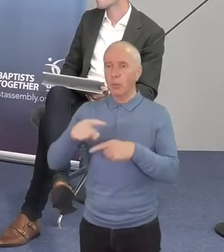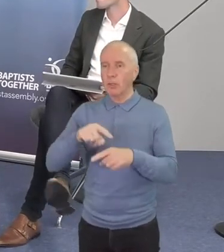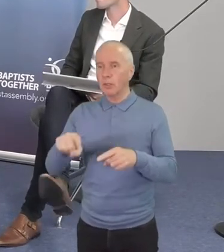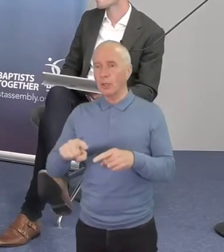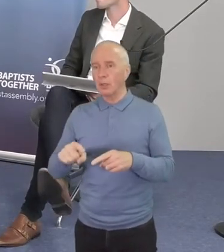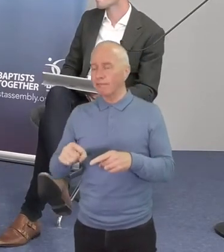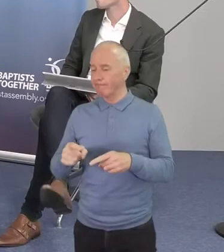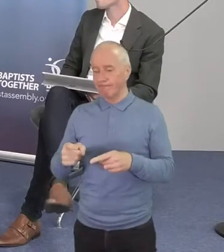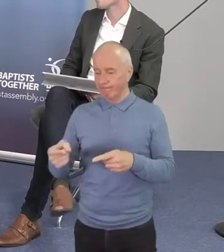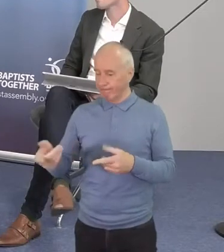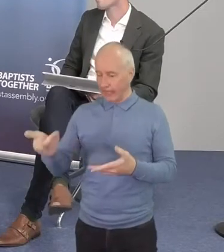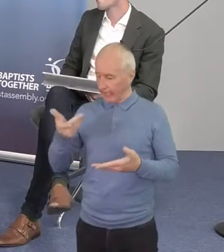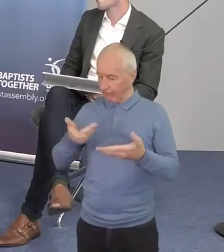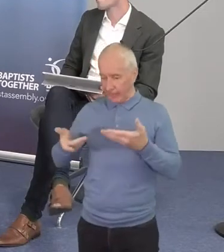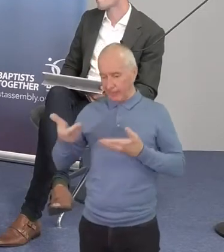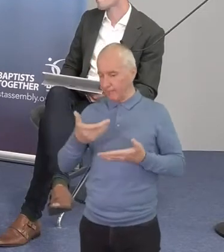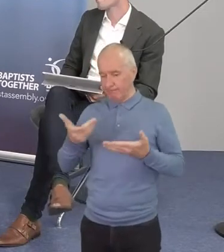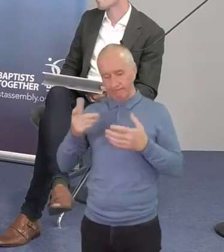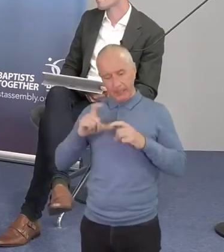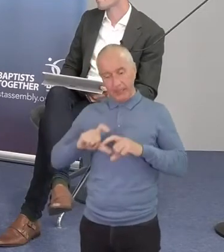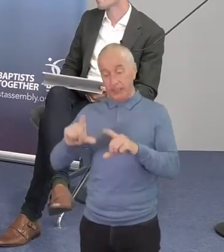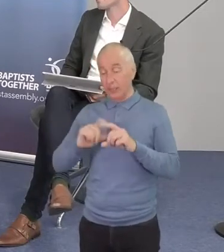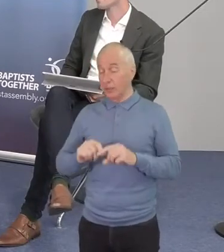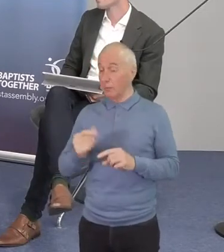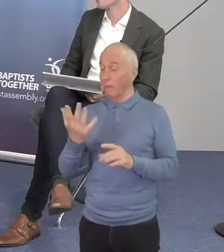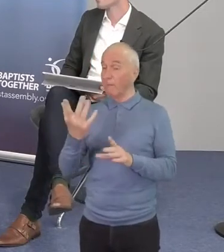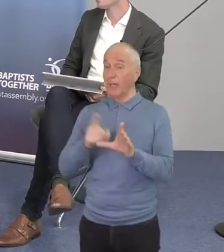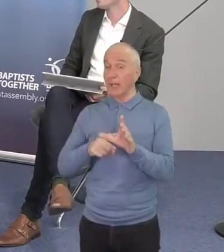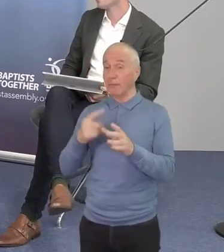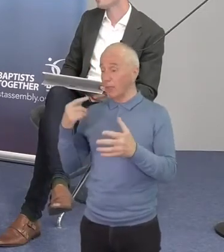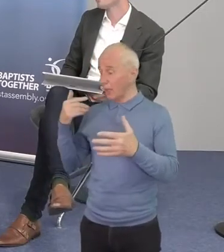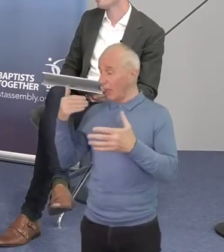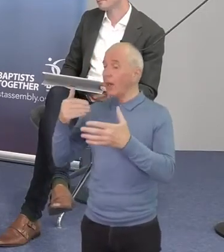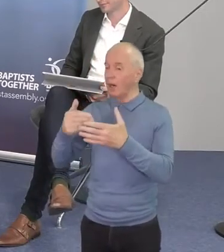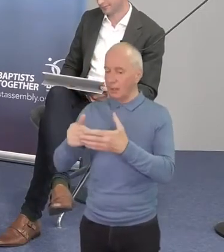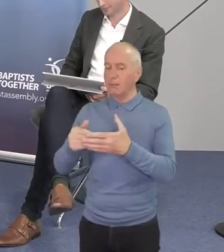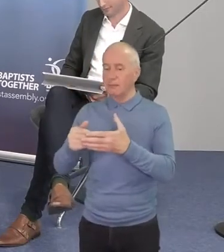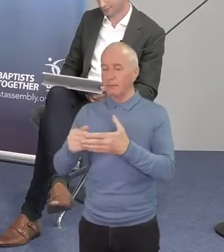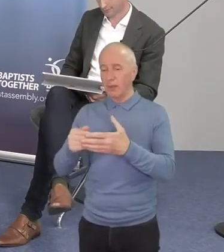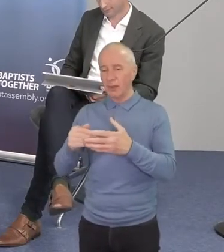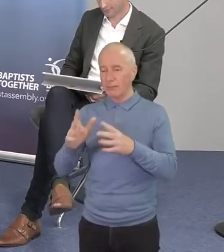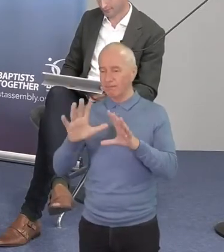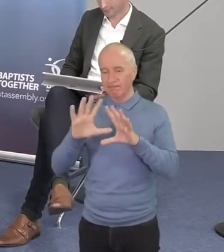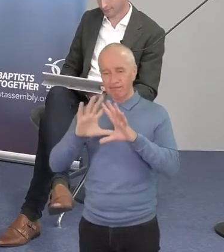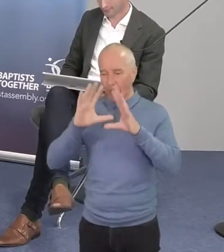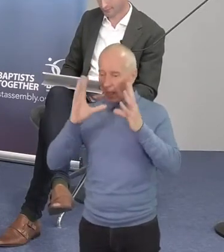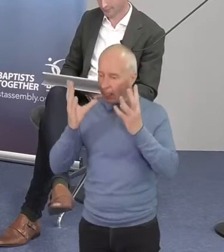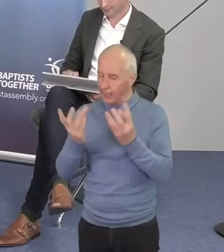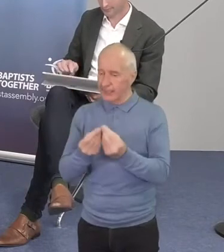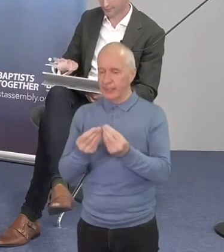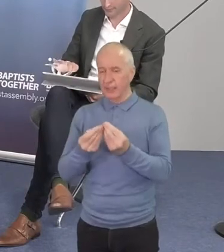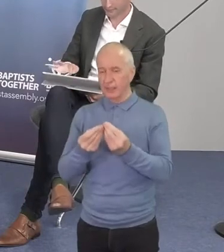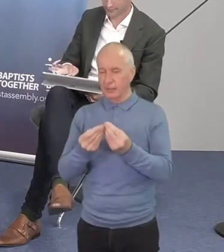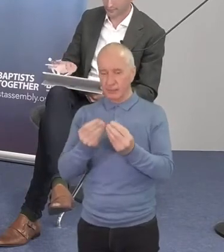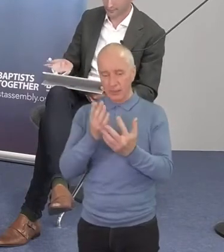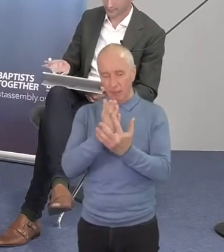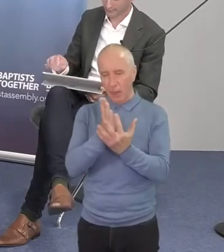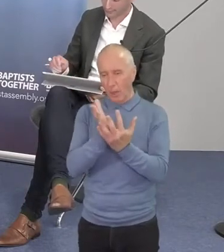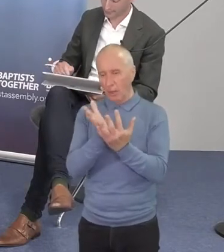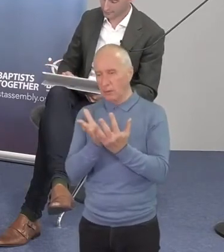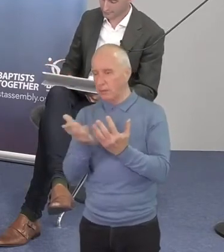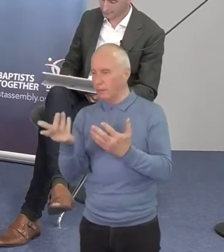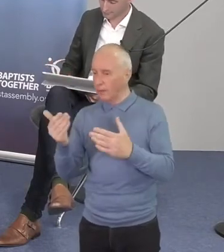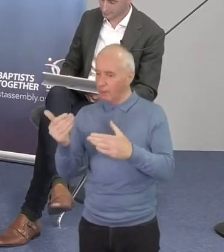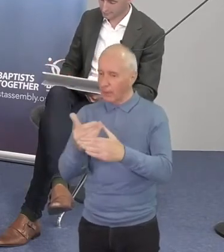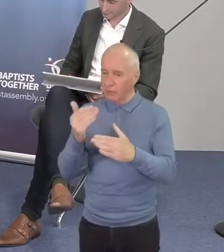giving continue. But within the last 5 years, you have seen just the holistic aspects of ministries. And